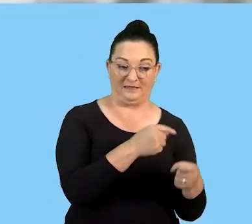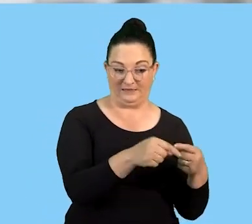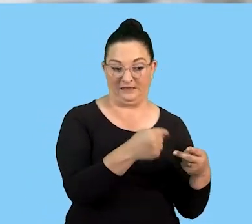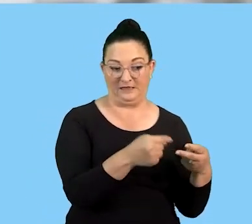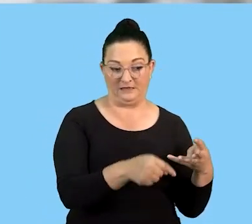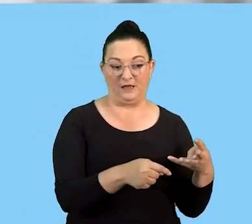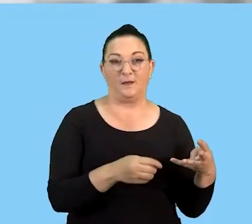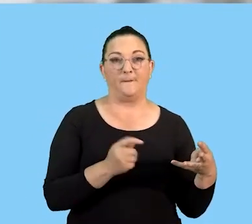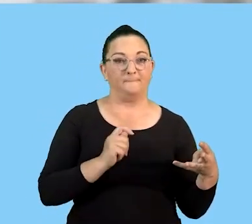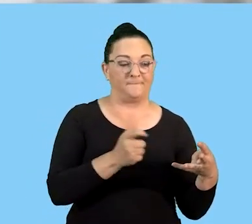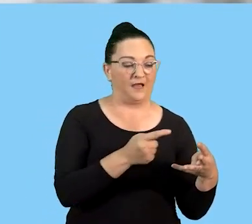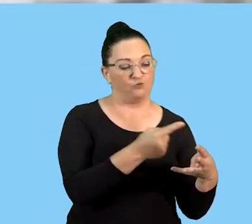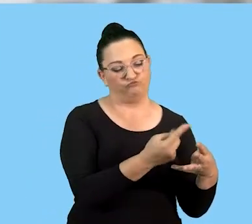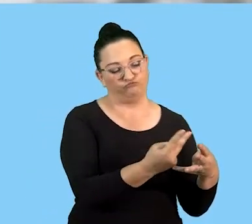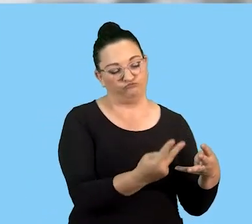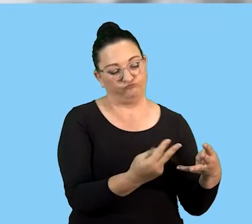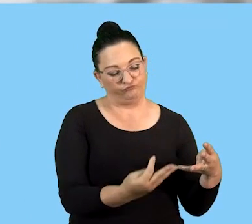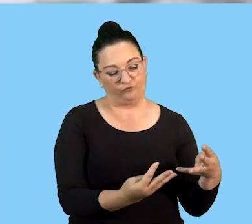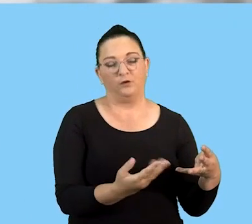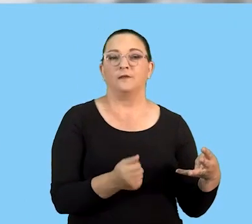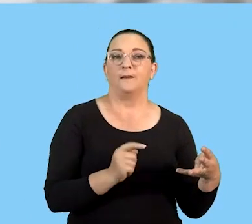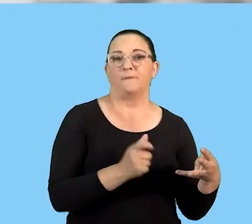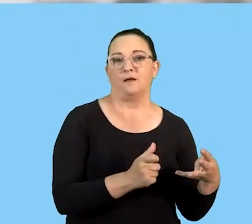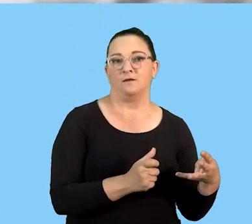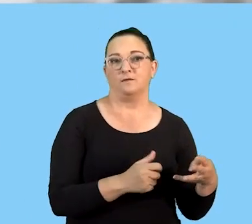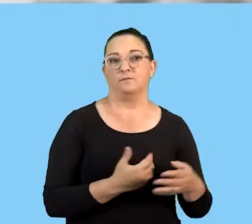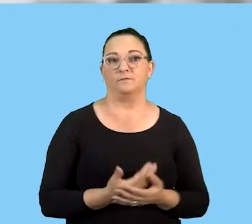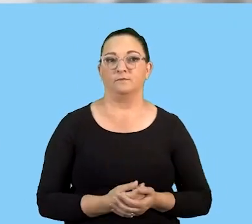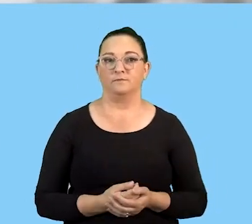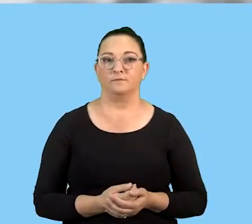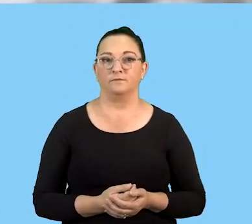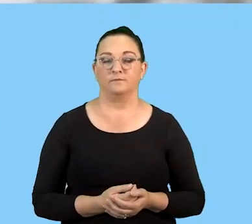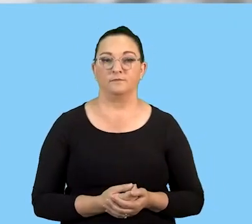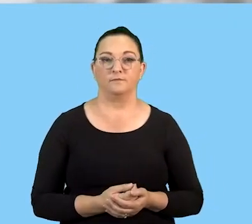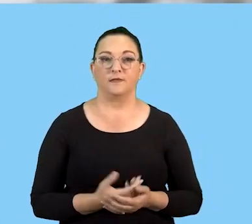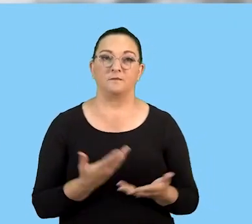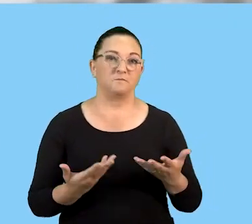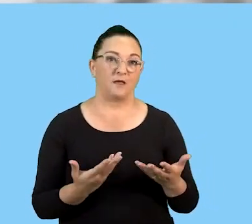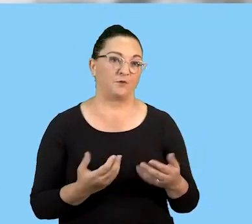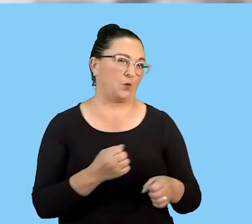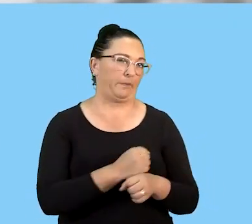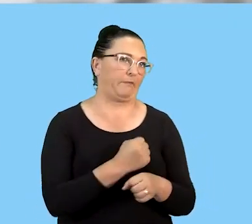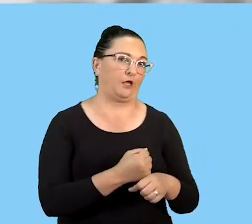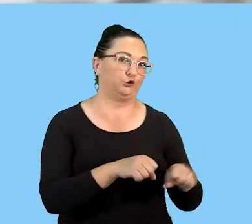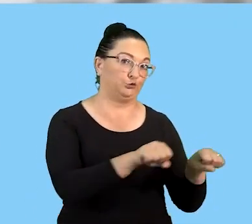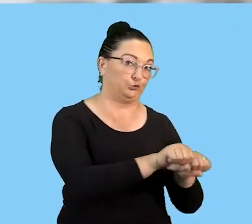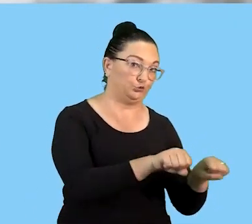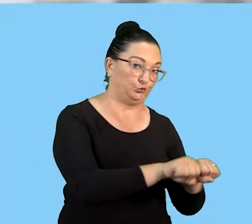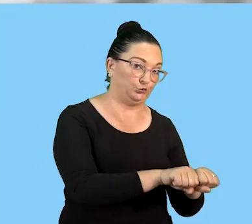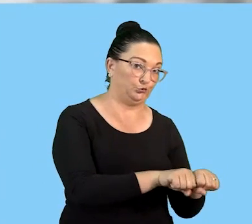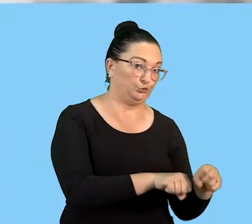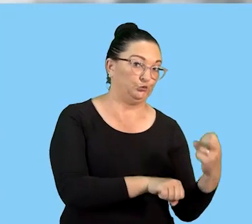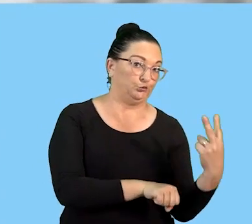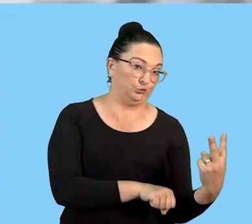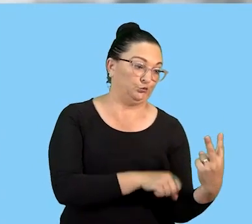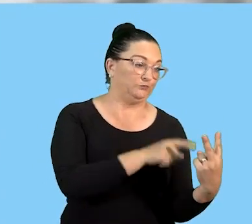be paid for it. If it happens that there's two of us that are producing or manufacturing shoes, if you